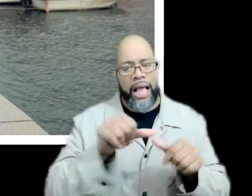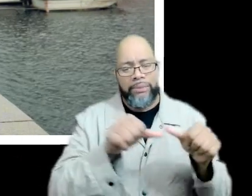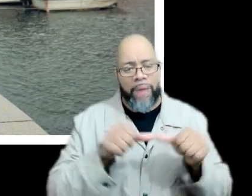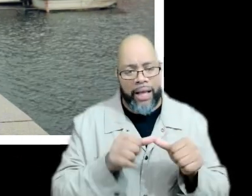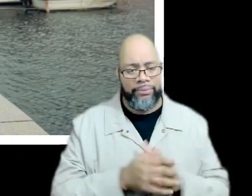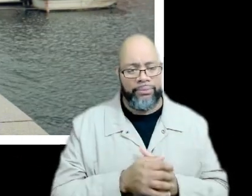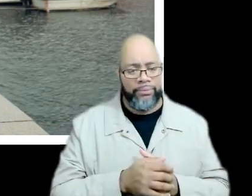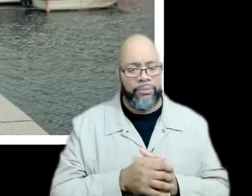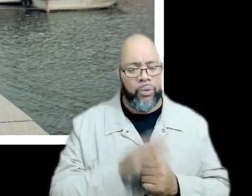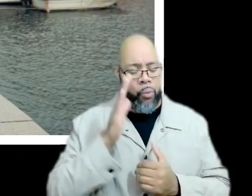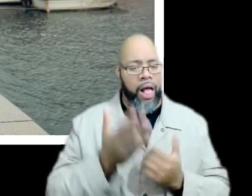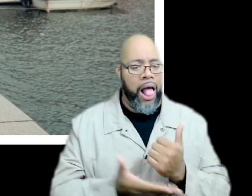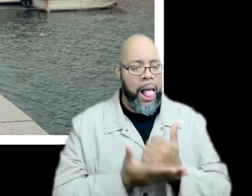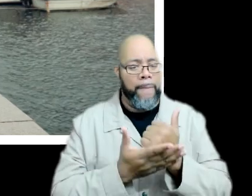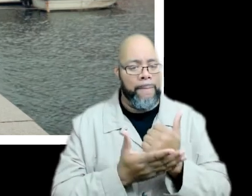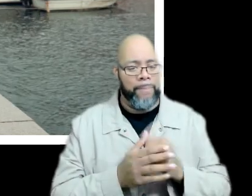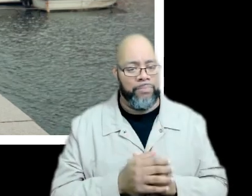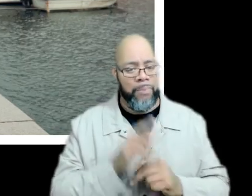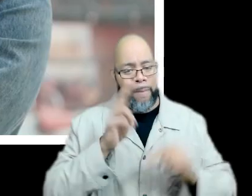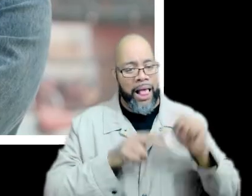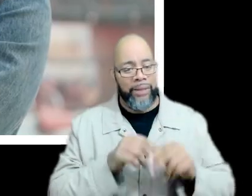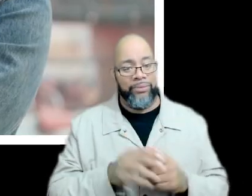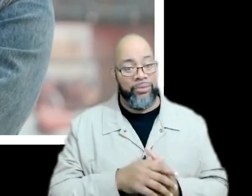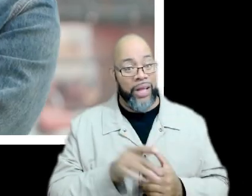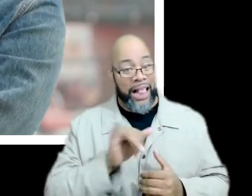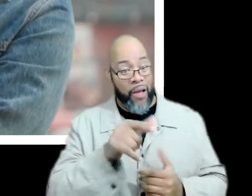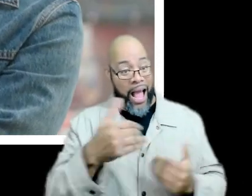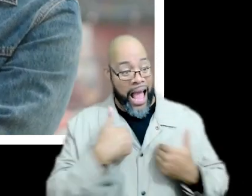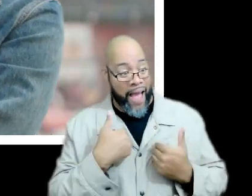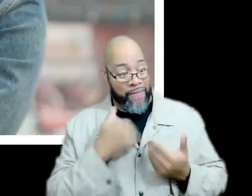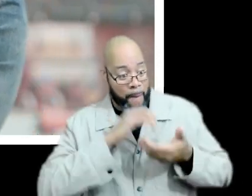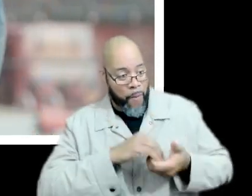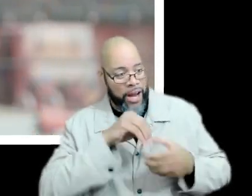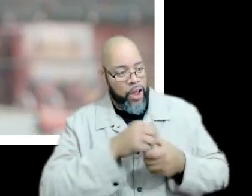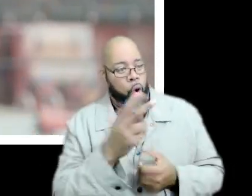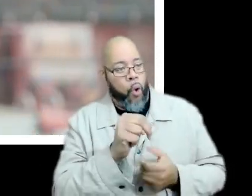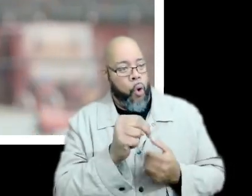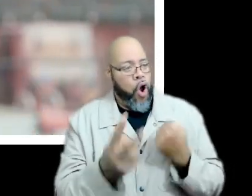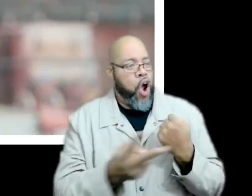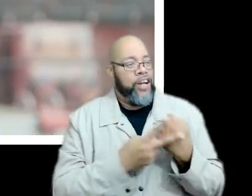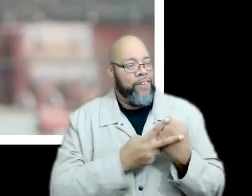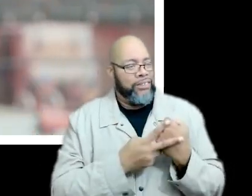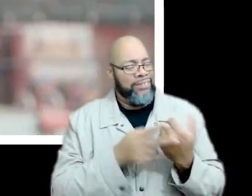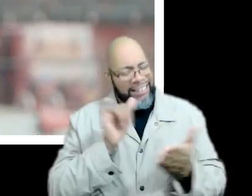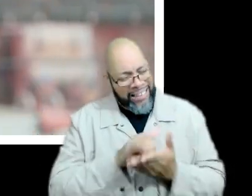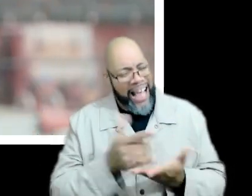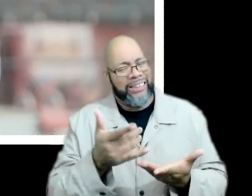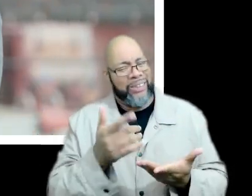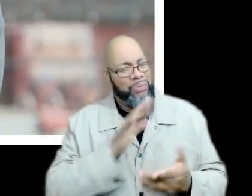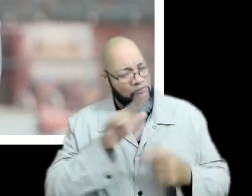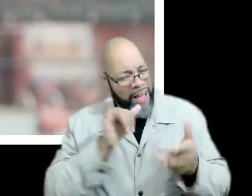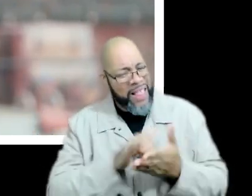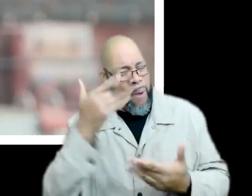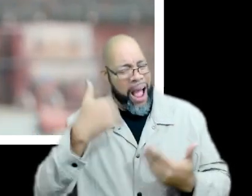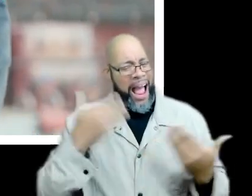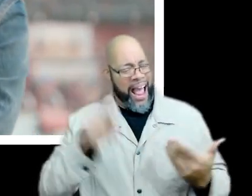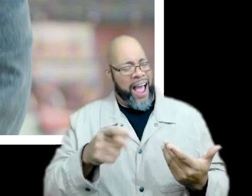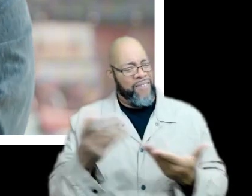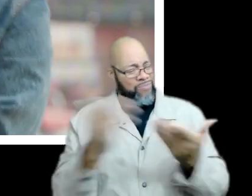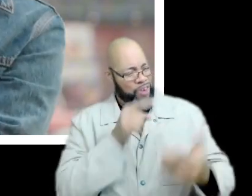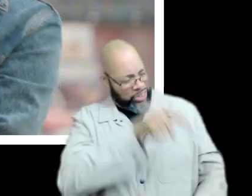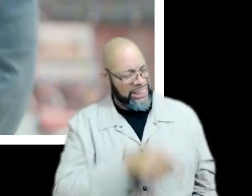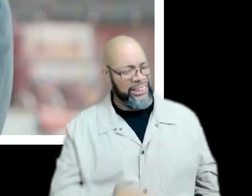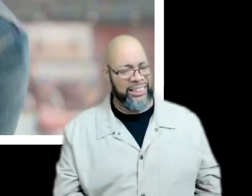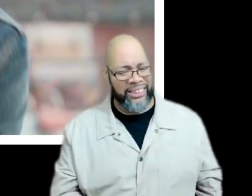that spot. That's incredible. And it will build oysters. So it's like you have a partner in their own conservation. This is what I'm talking. This is why we had to